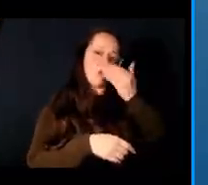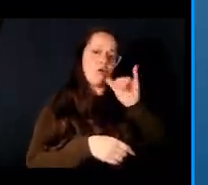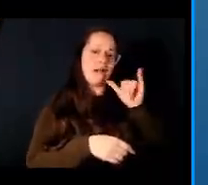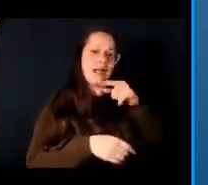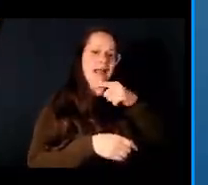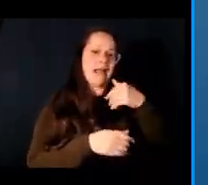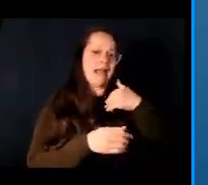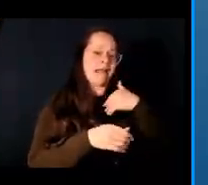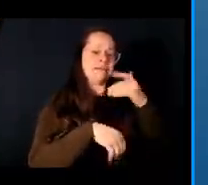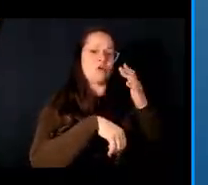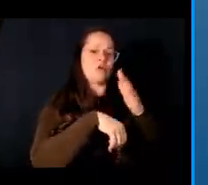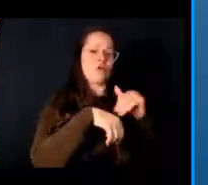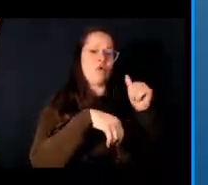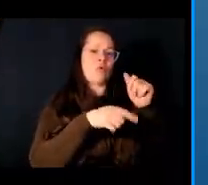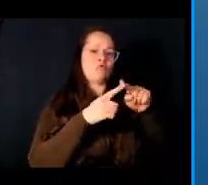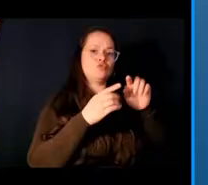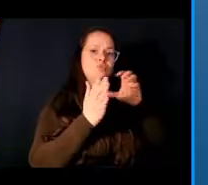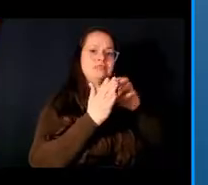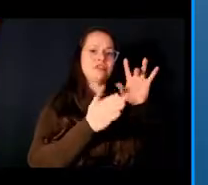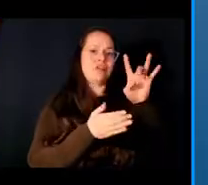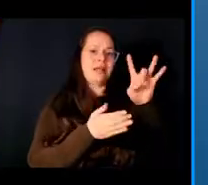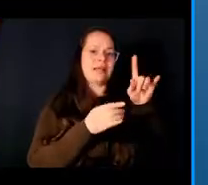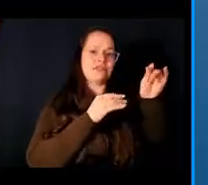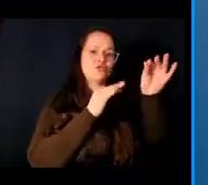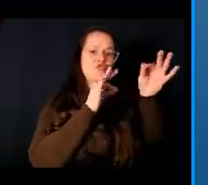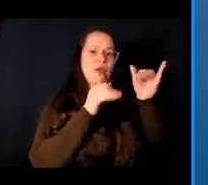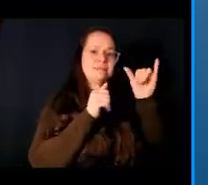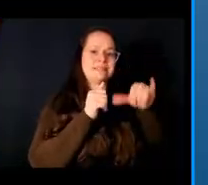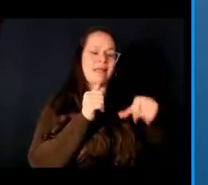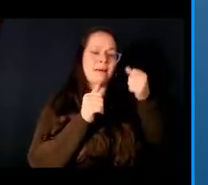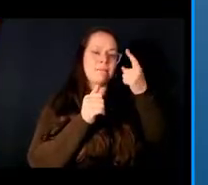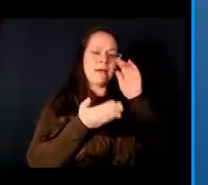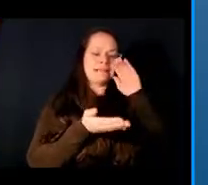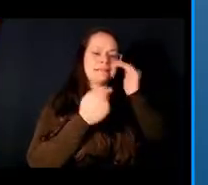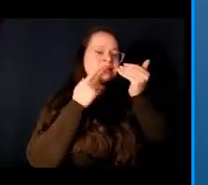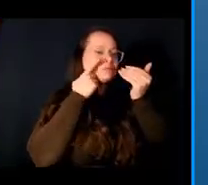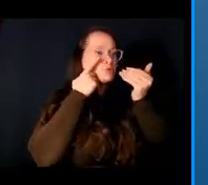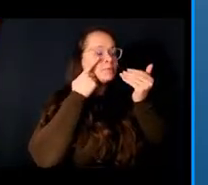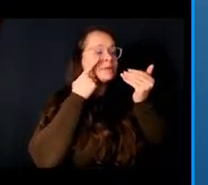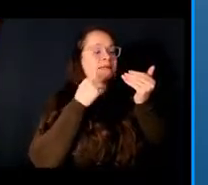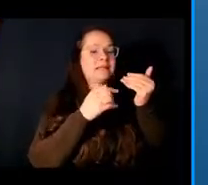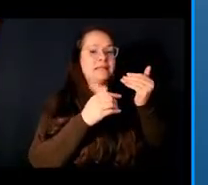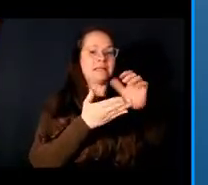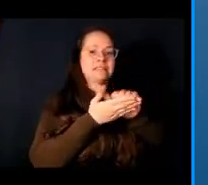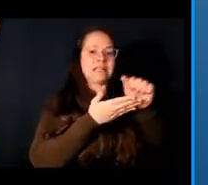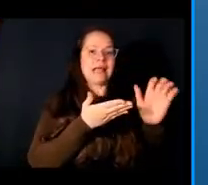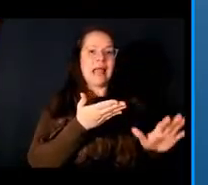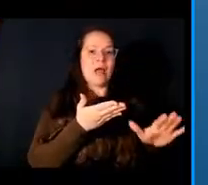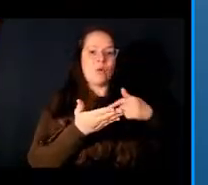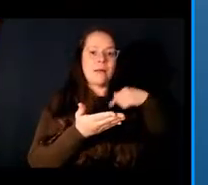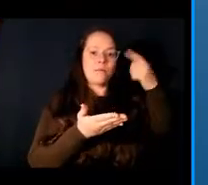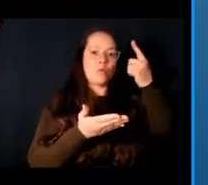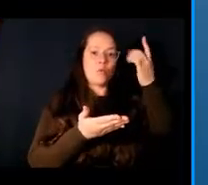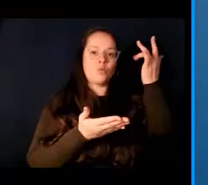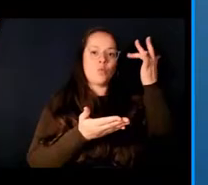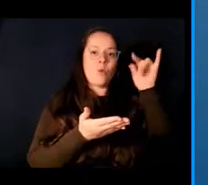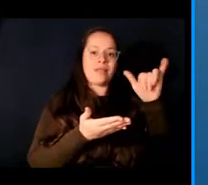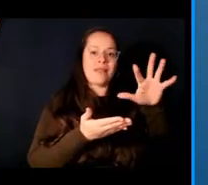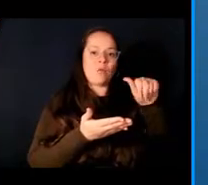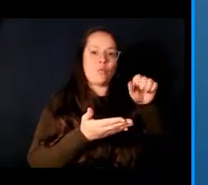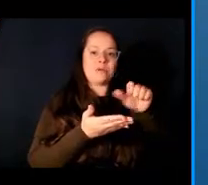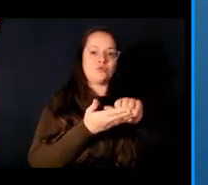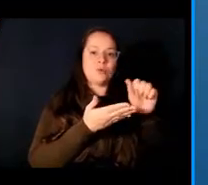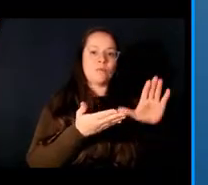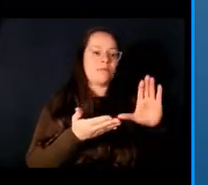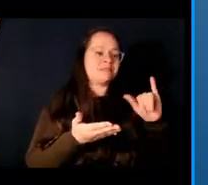site to the call Section 8 which describes that but it seems to be uh taken out I was wondering why why that site was